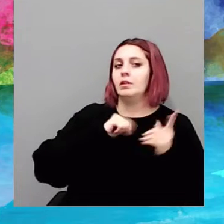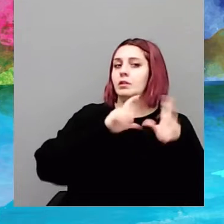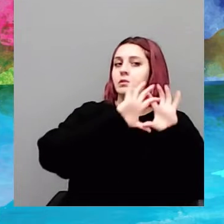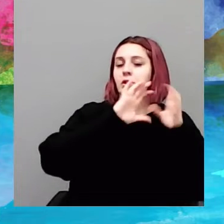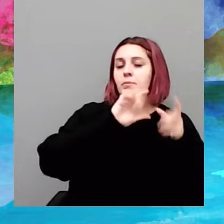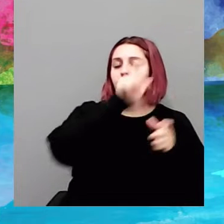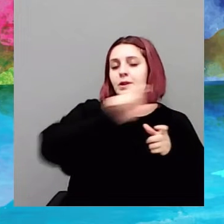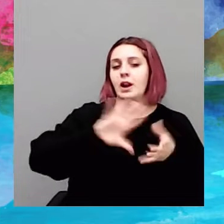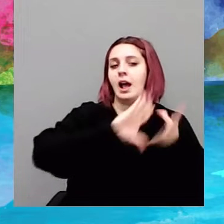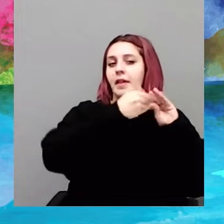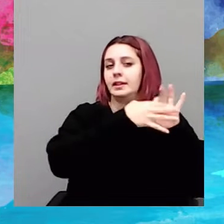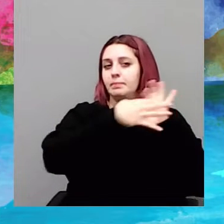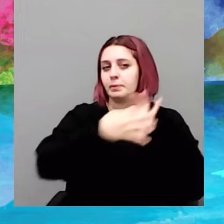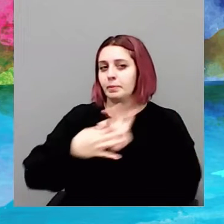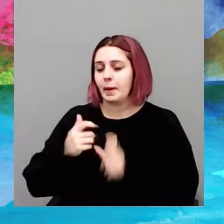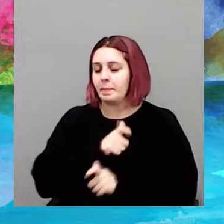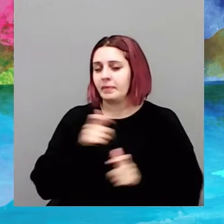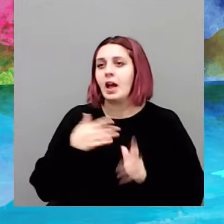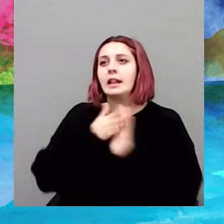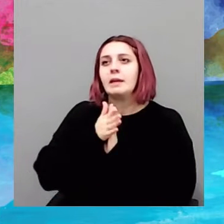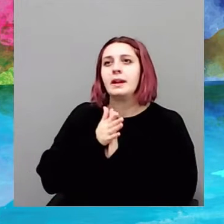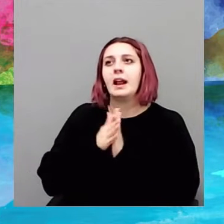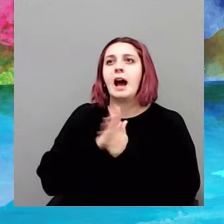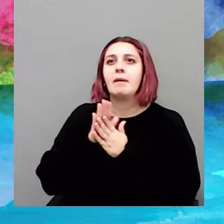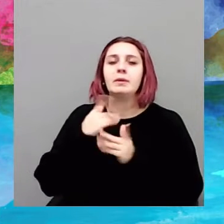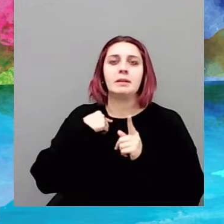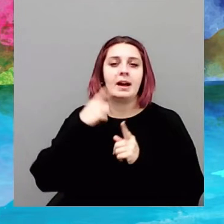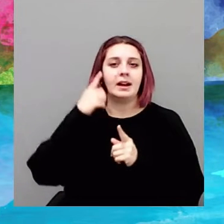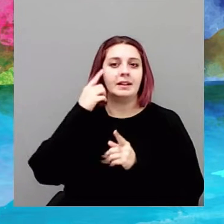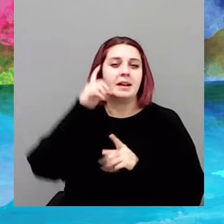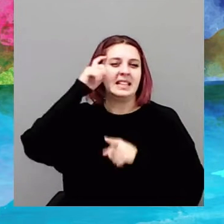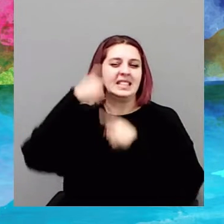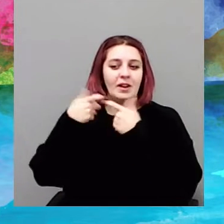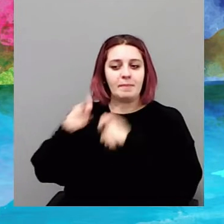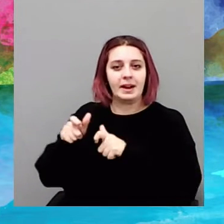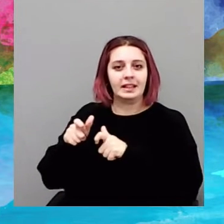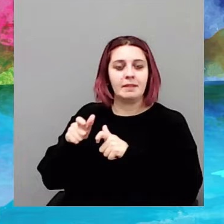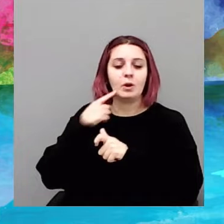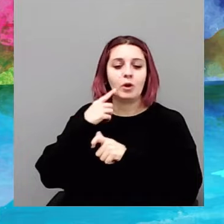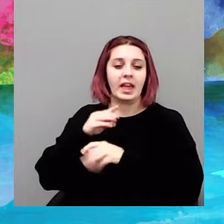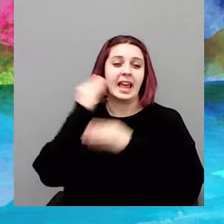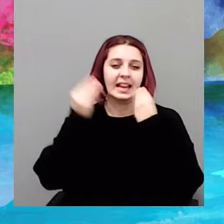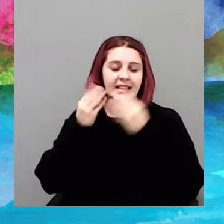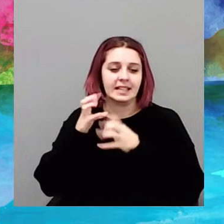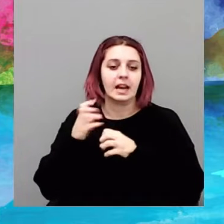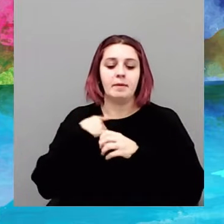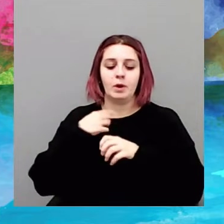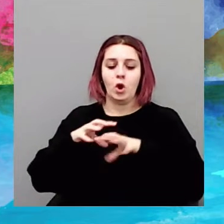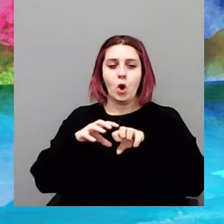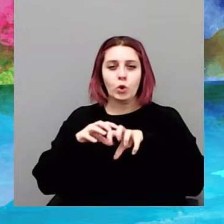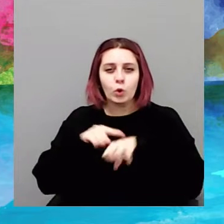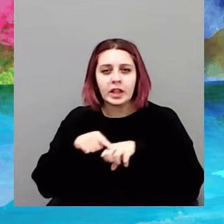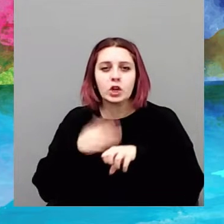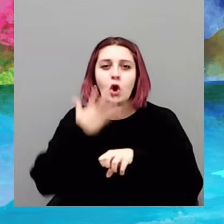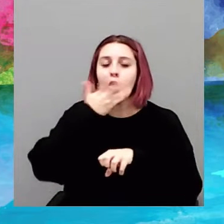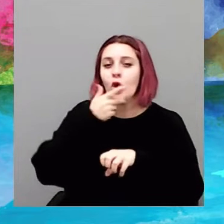Each of these products needs to be fully customized. We started taking into account aesthetics.